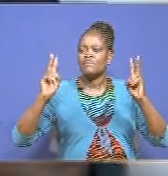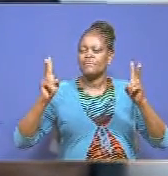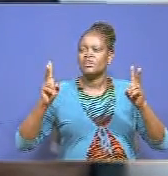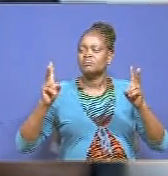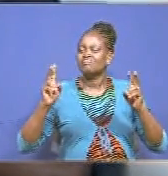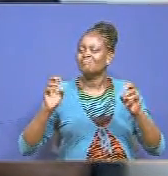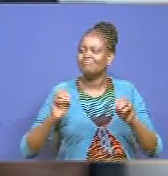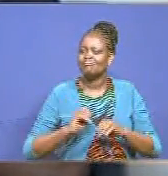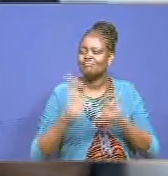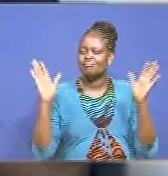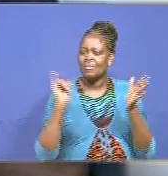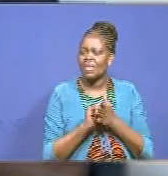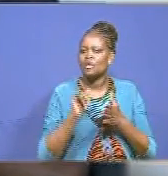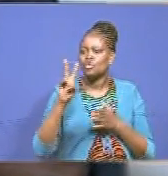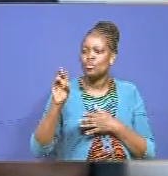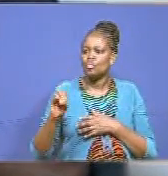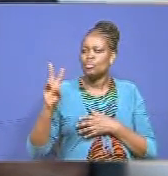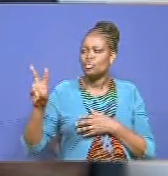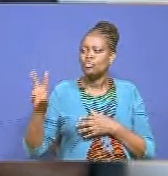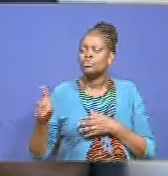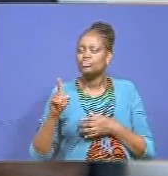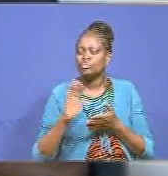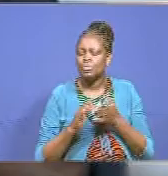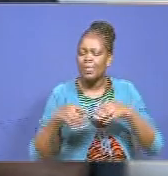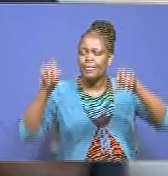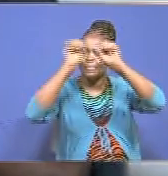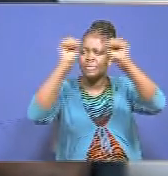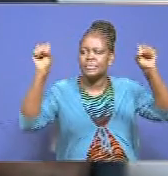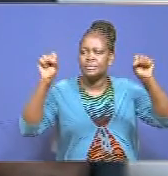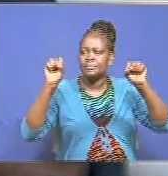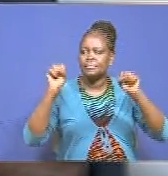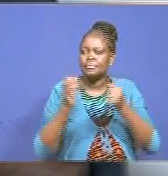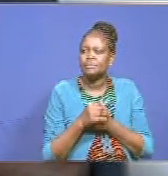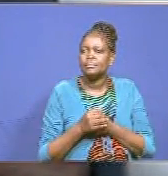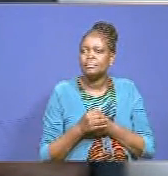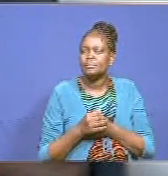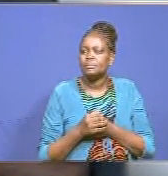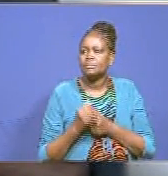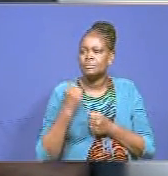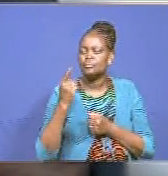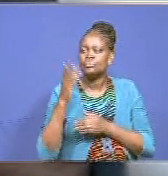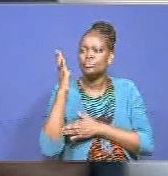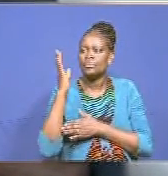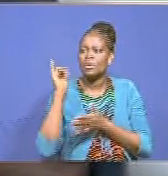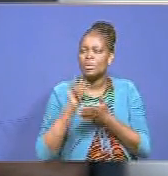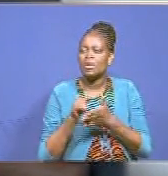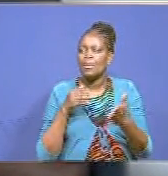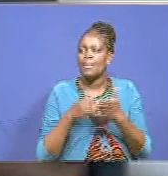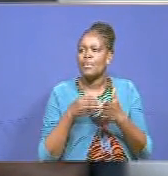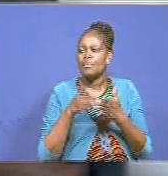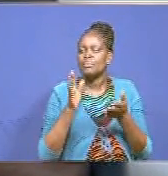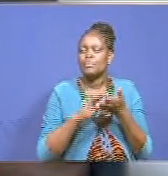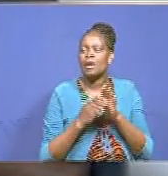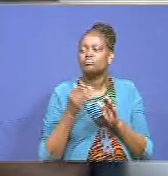hands-on that on 2022 he's on the ballot. It's only God that might stop him to be on the